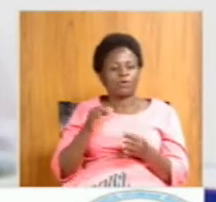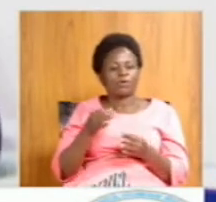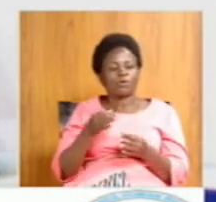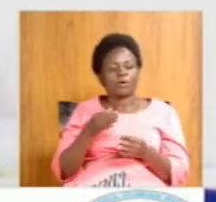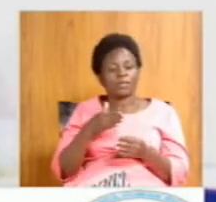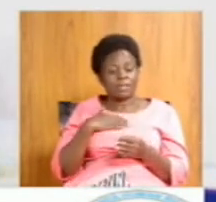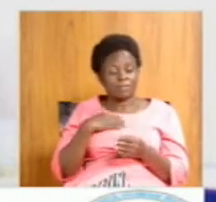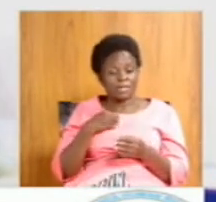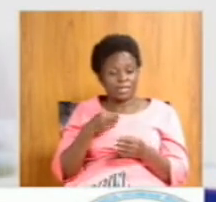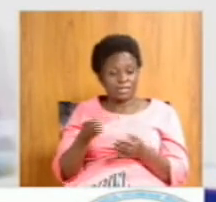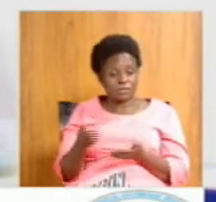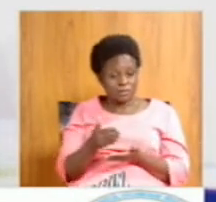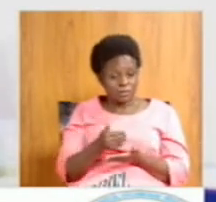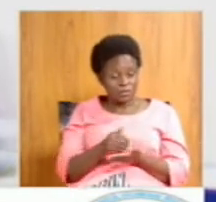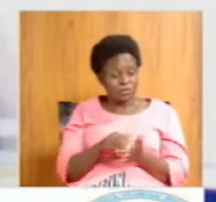internally that we are generating